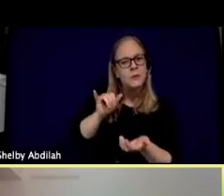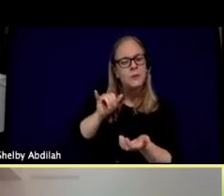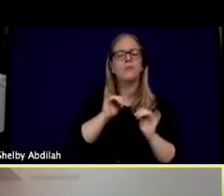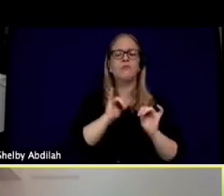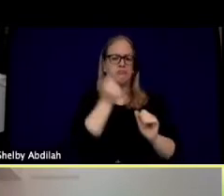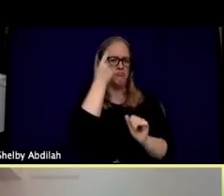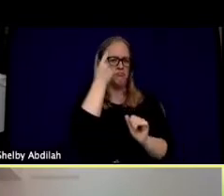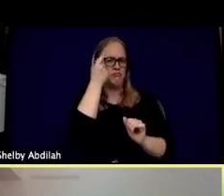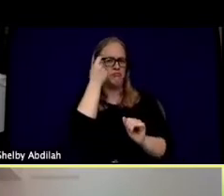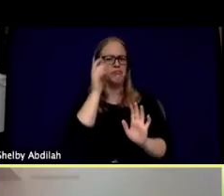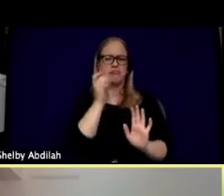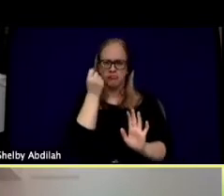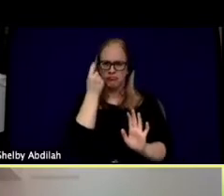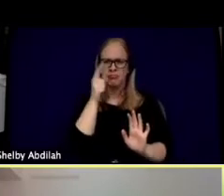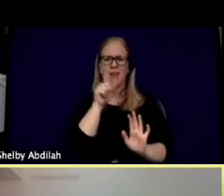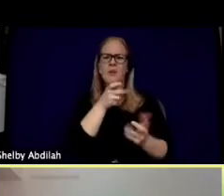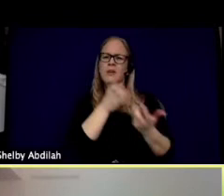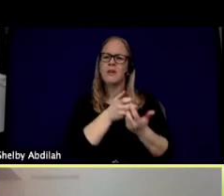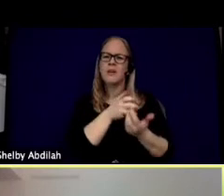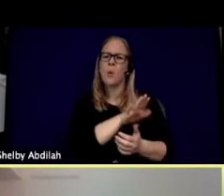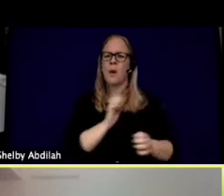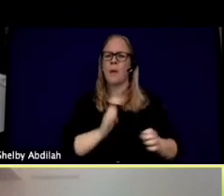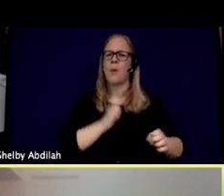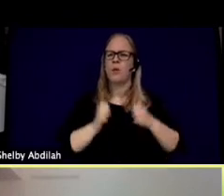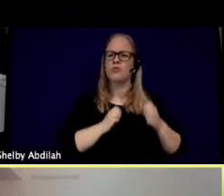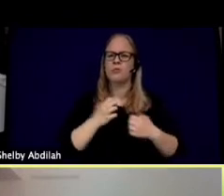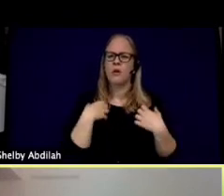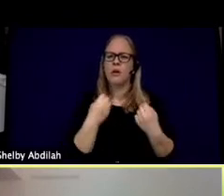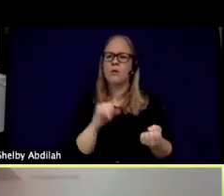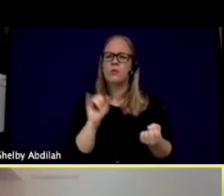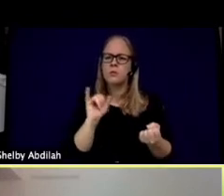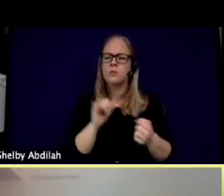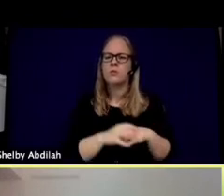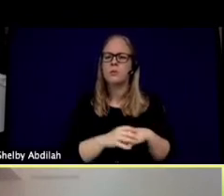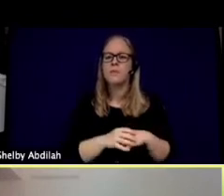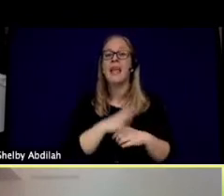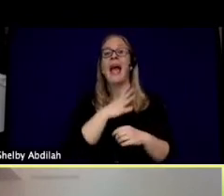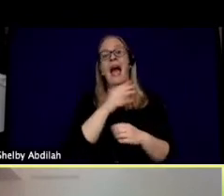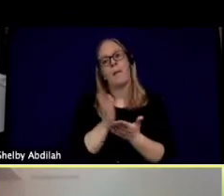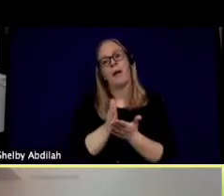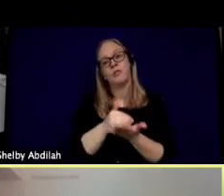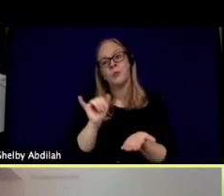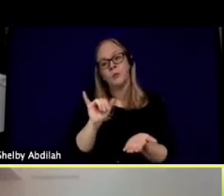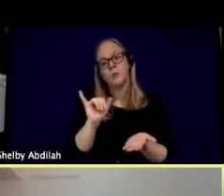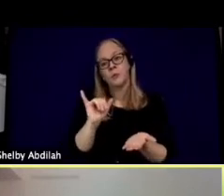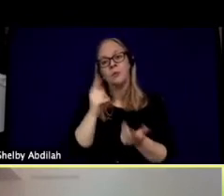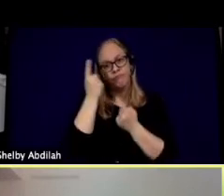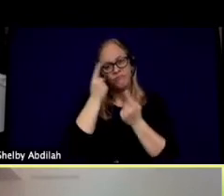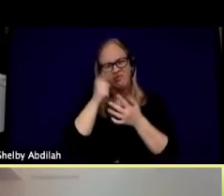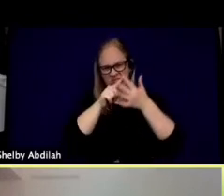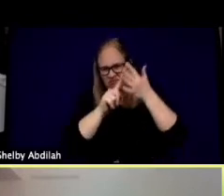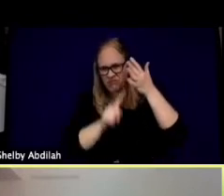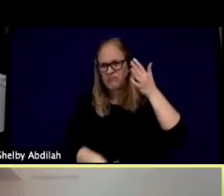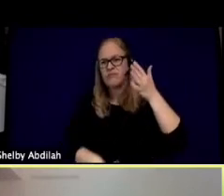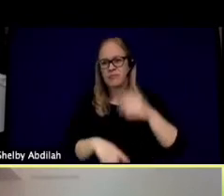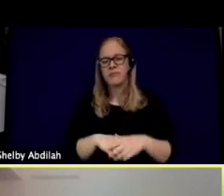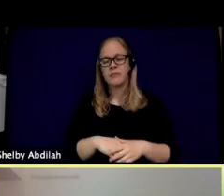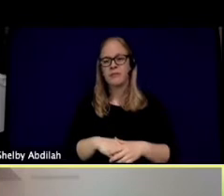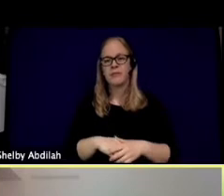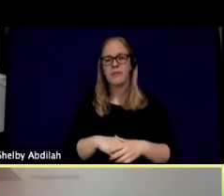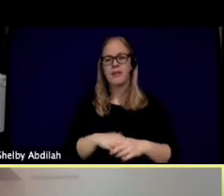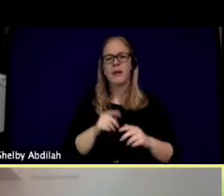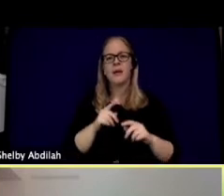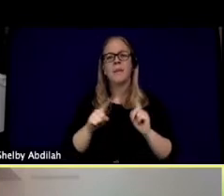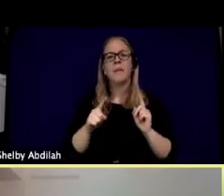well-being at that point in time may be an issue. And of course, the budgetary issue. But again, that will be to